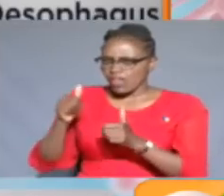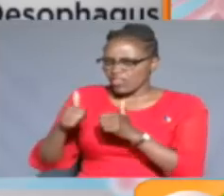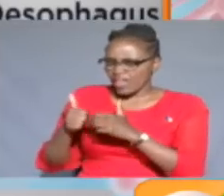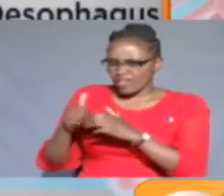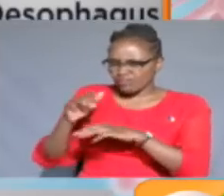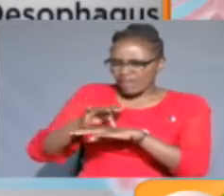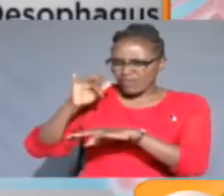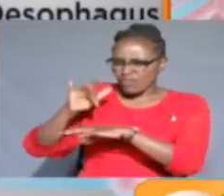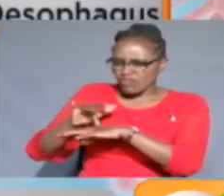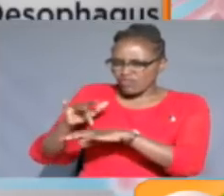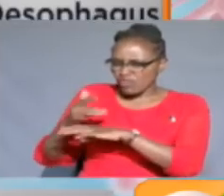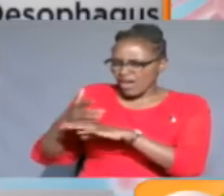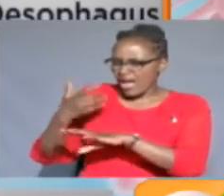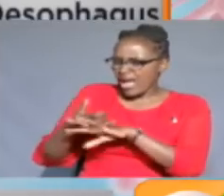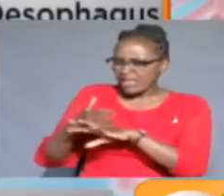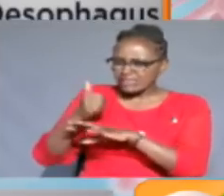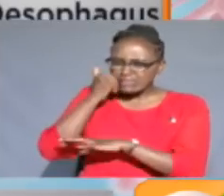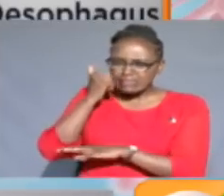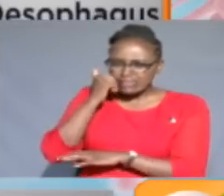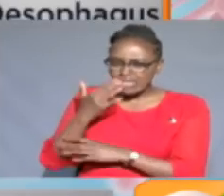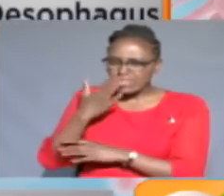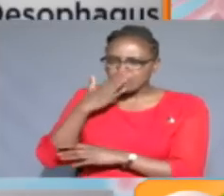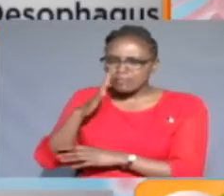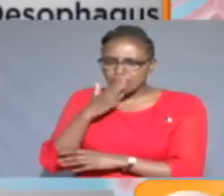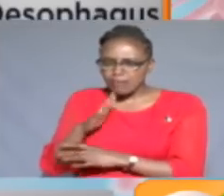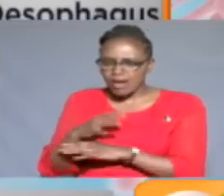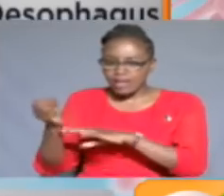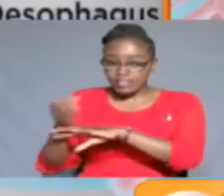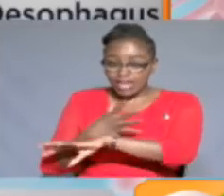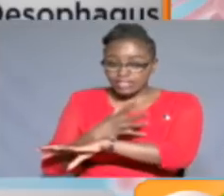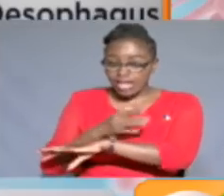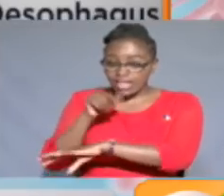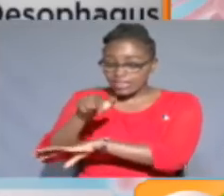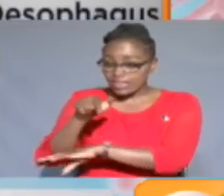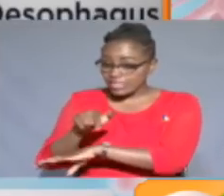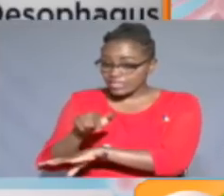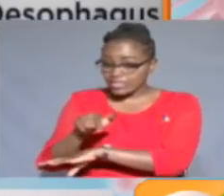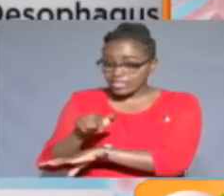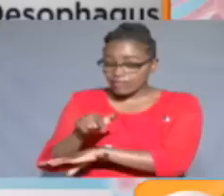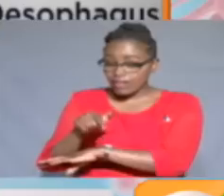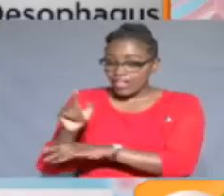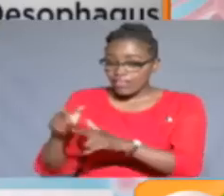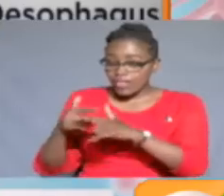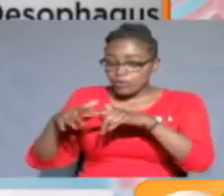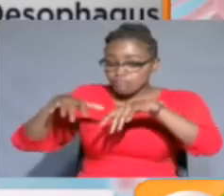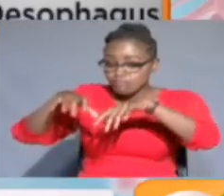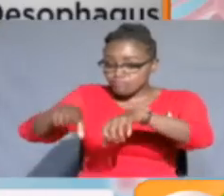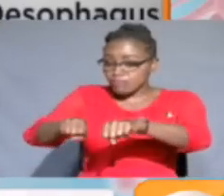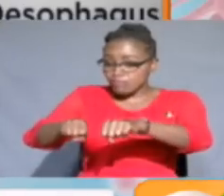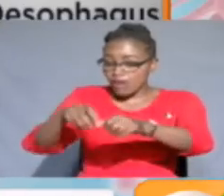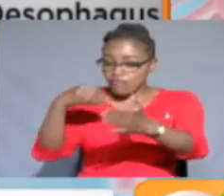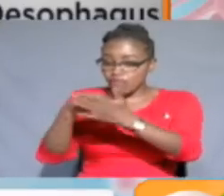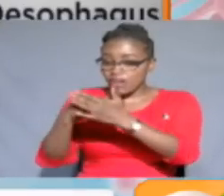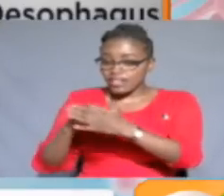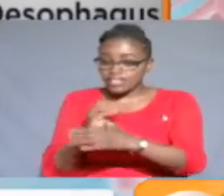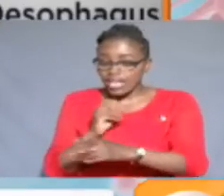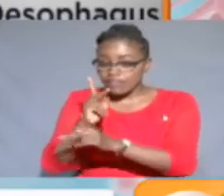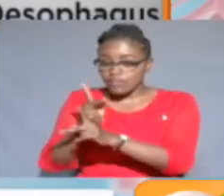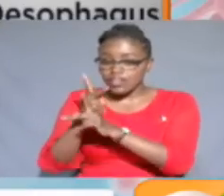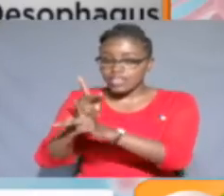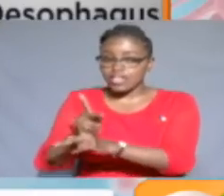diseases, heart diseases, diabetes, and cancer will come and take over our finances if you are not